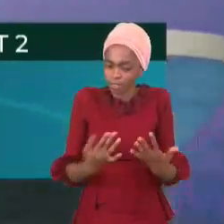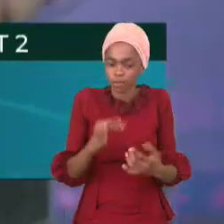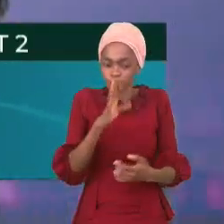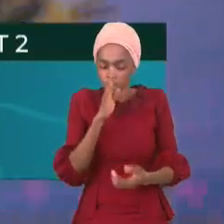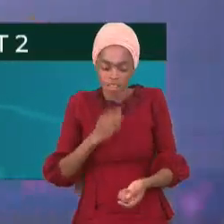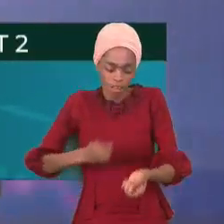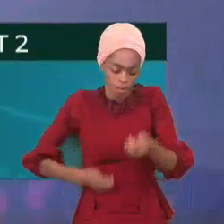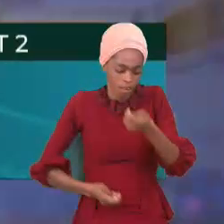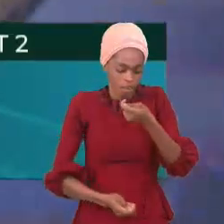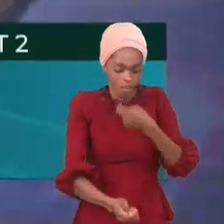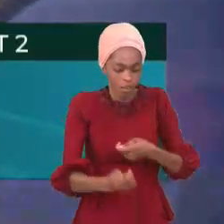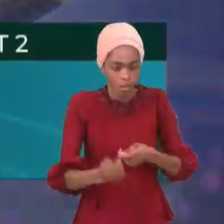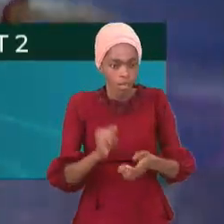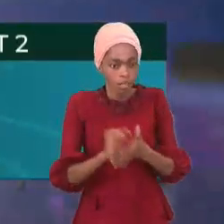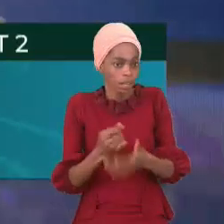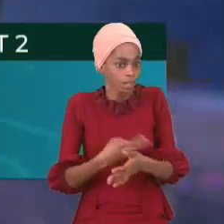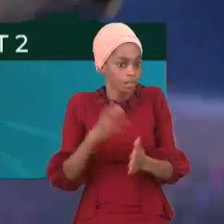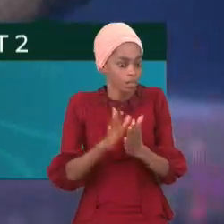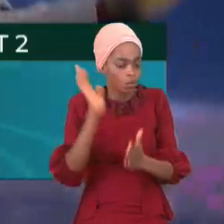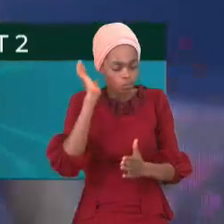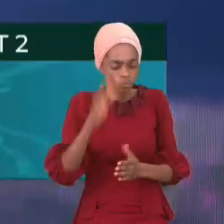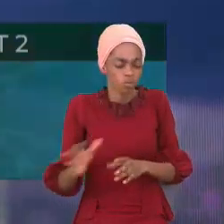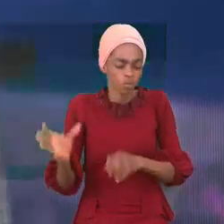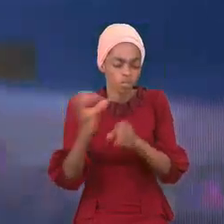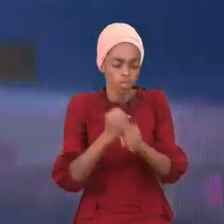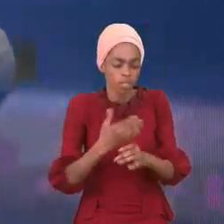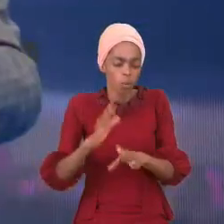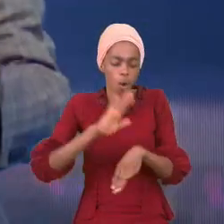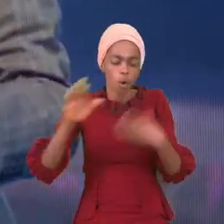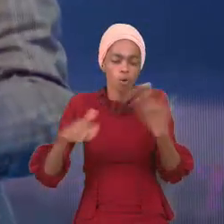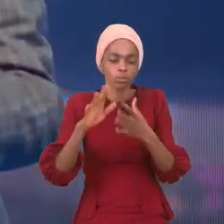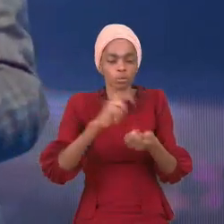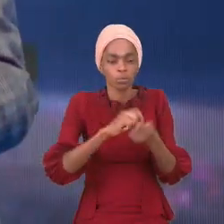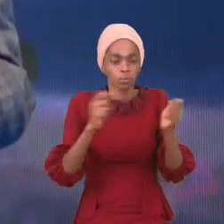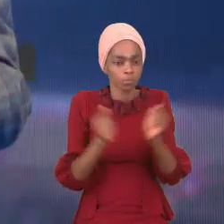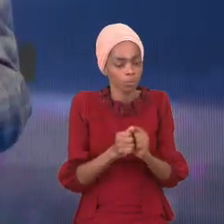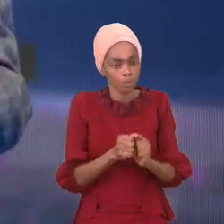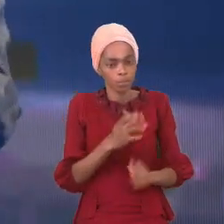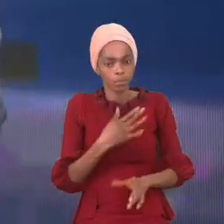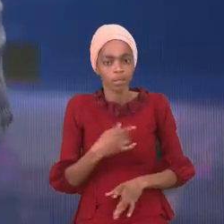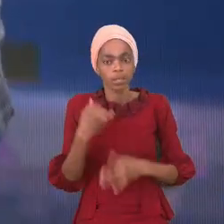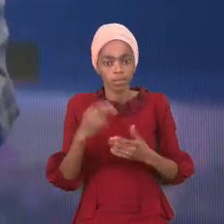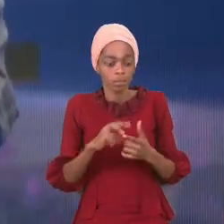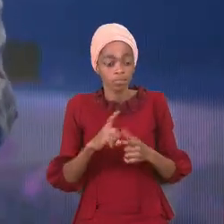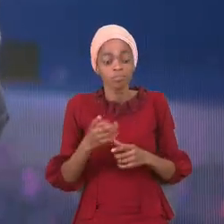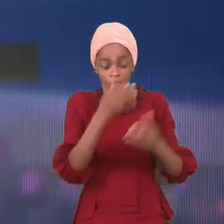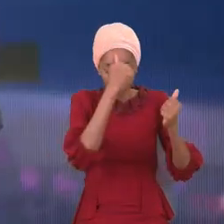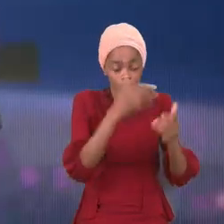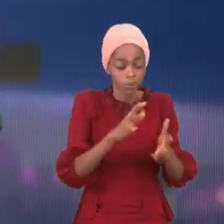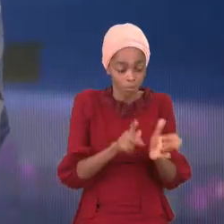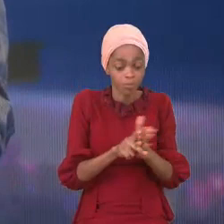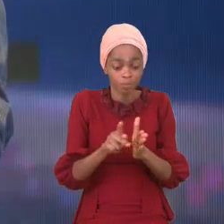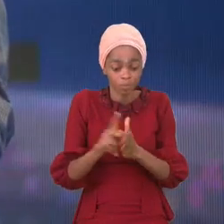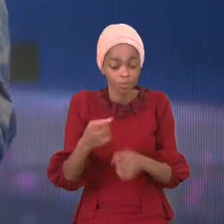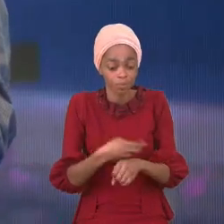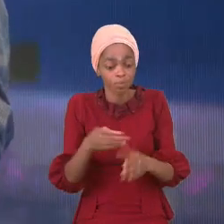will take away, carry away all your problems. And then they did that, and they applied